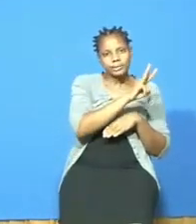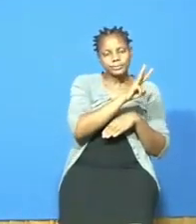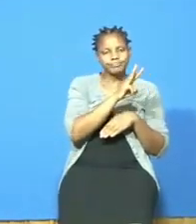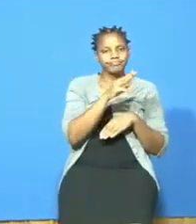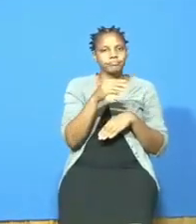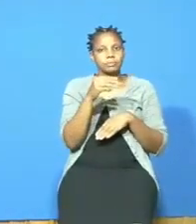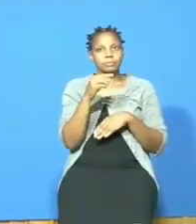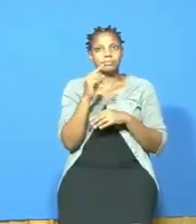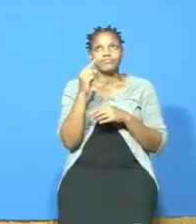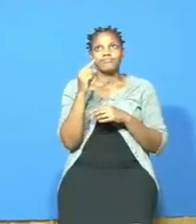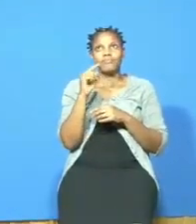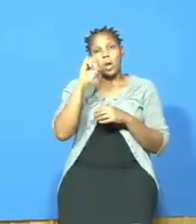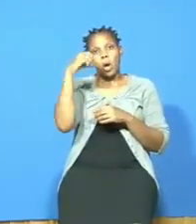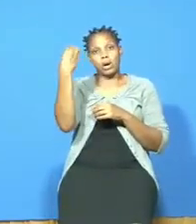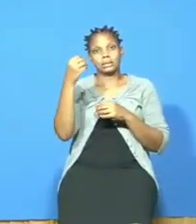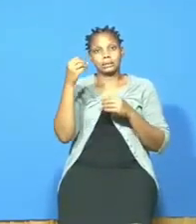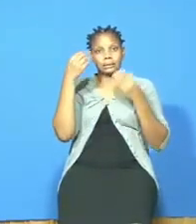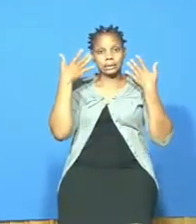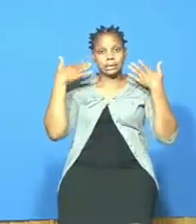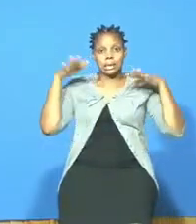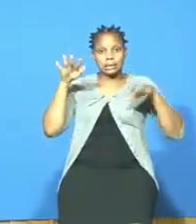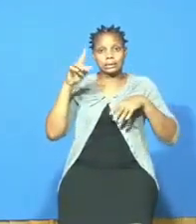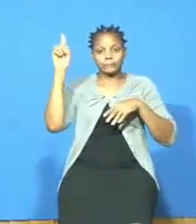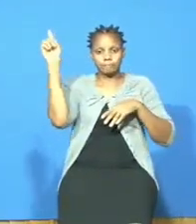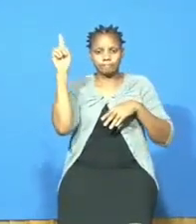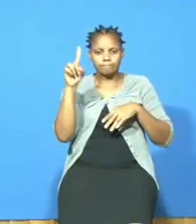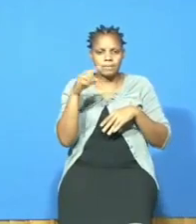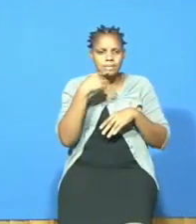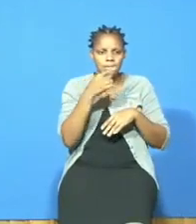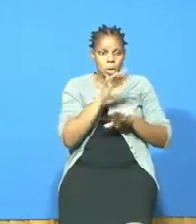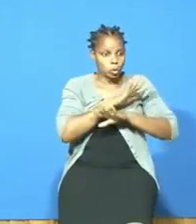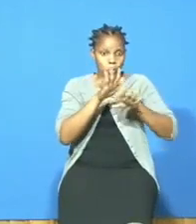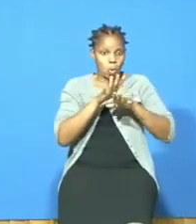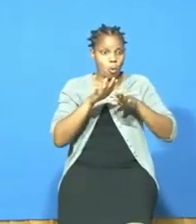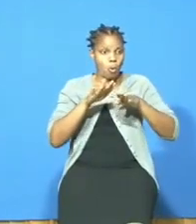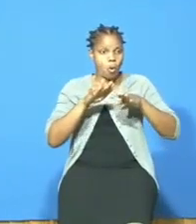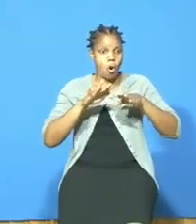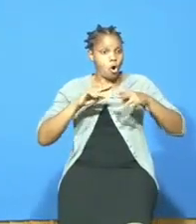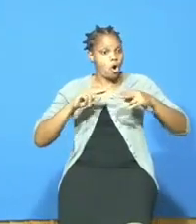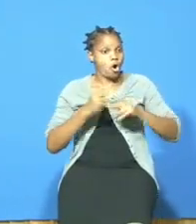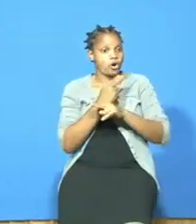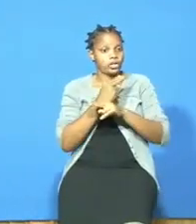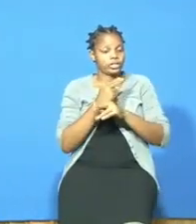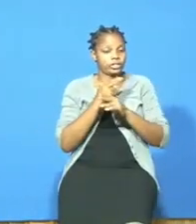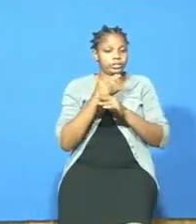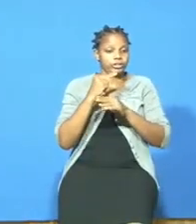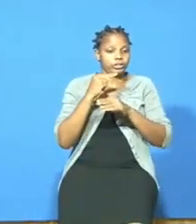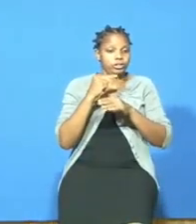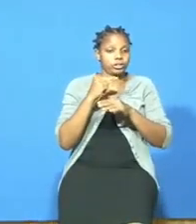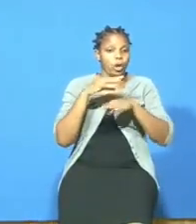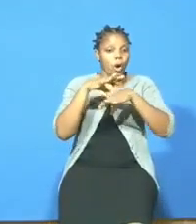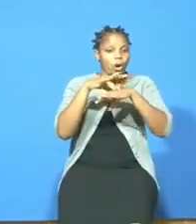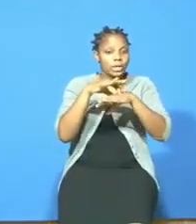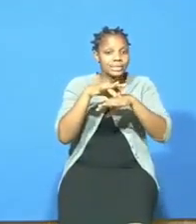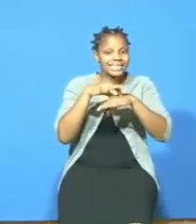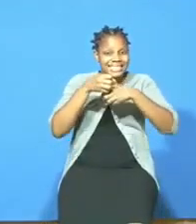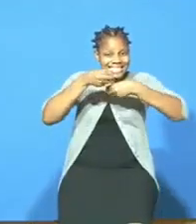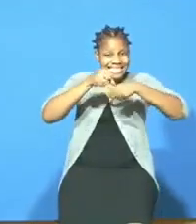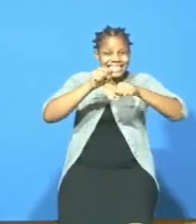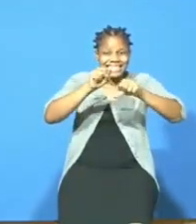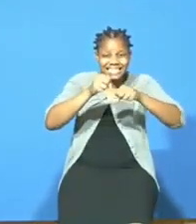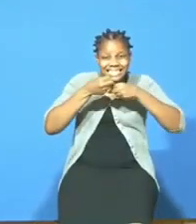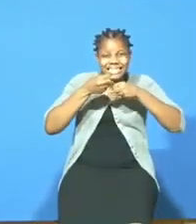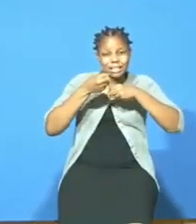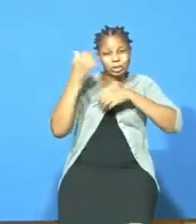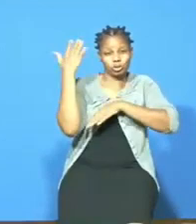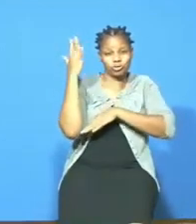harm the earth or the sea or the trees till we have sealed the servants